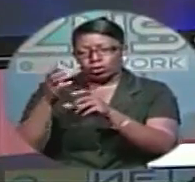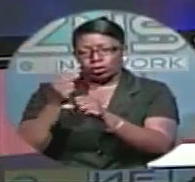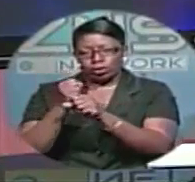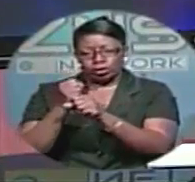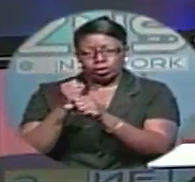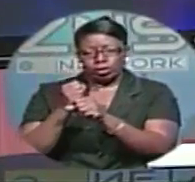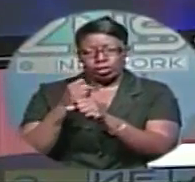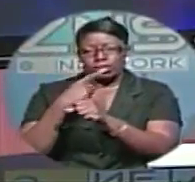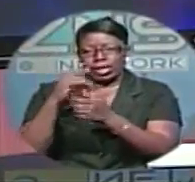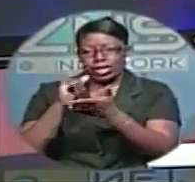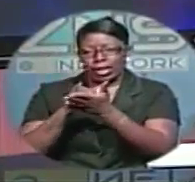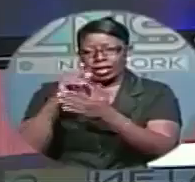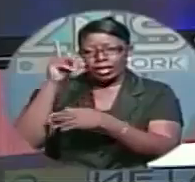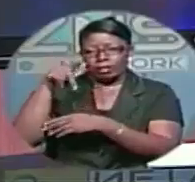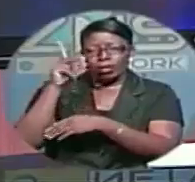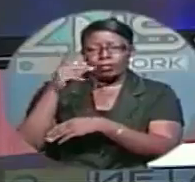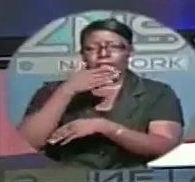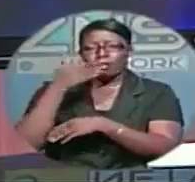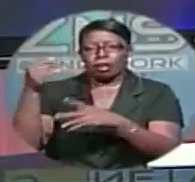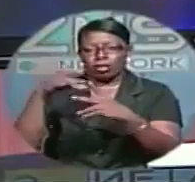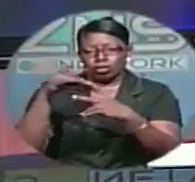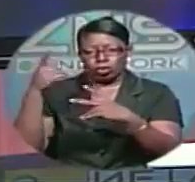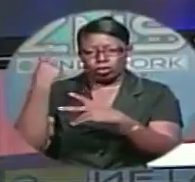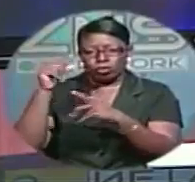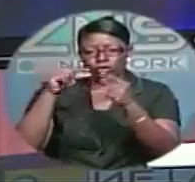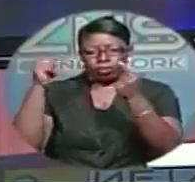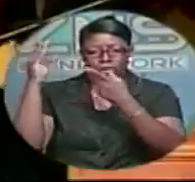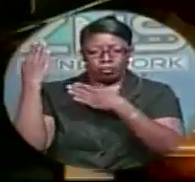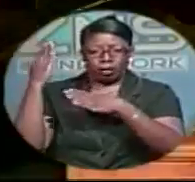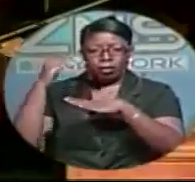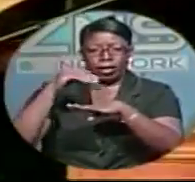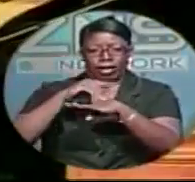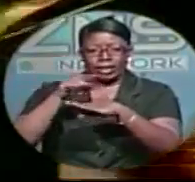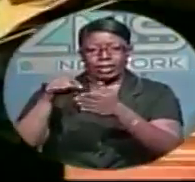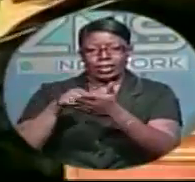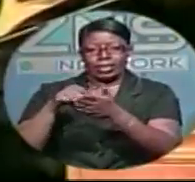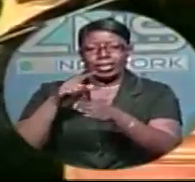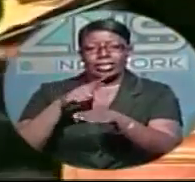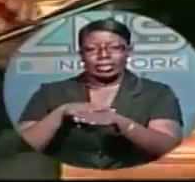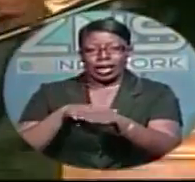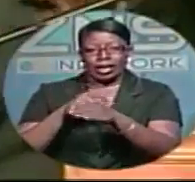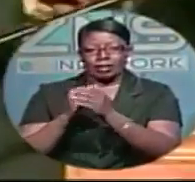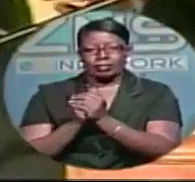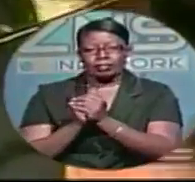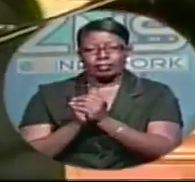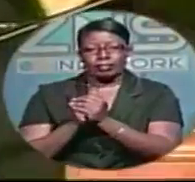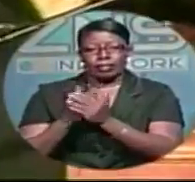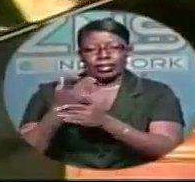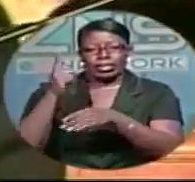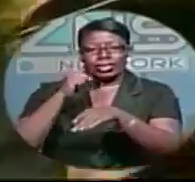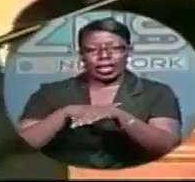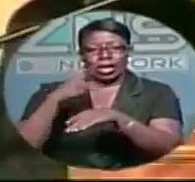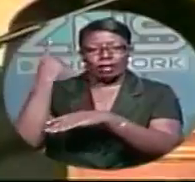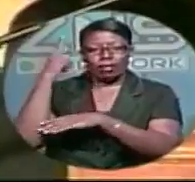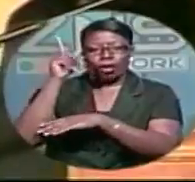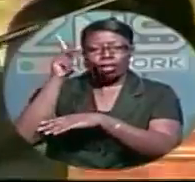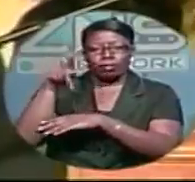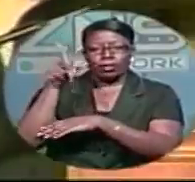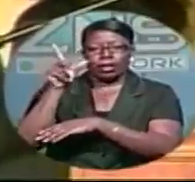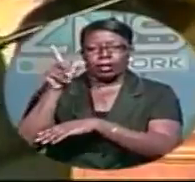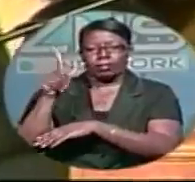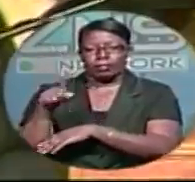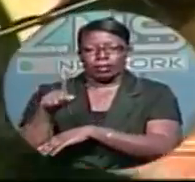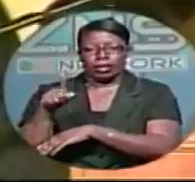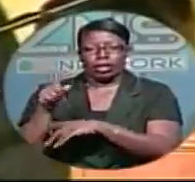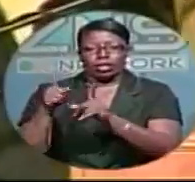is the best choice for Grand Bahama at this time. Is the time for the PLP to